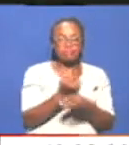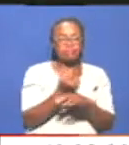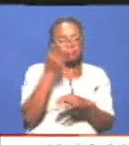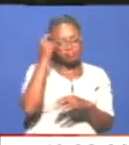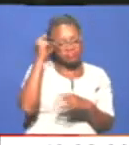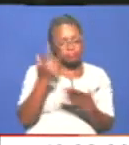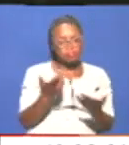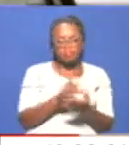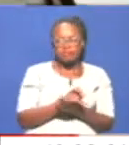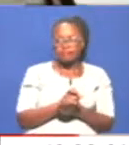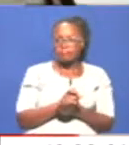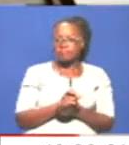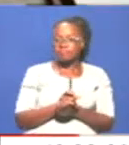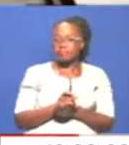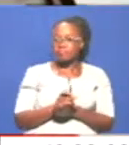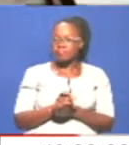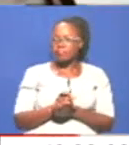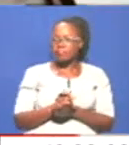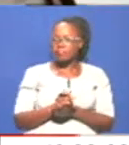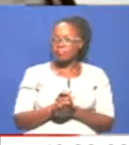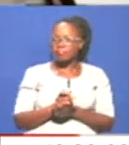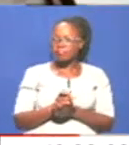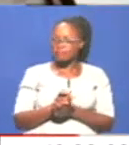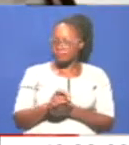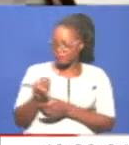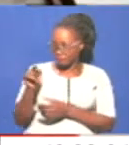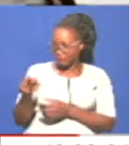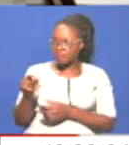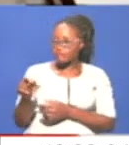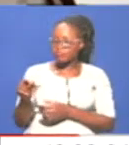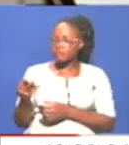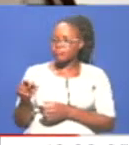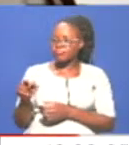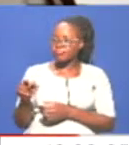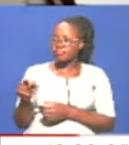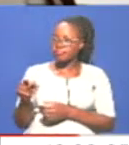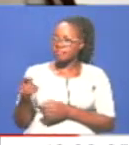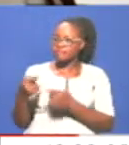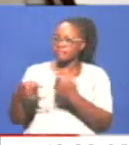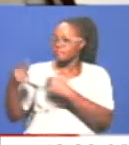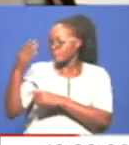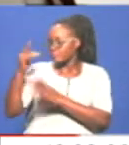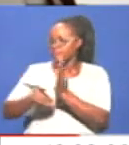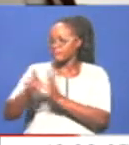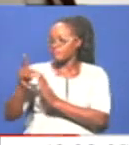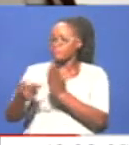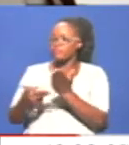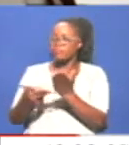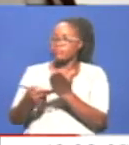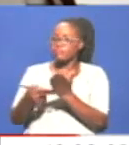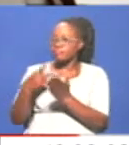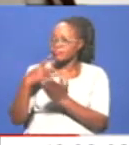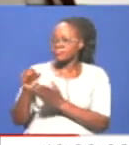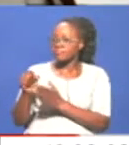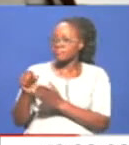No, actually, that aspect, I think, has really been overtaken because of the development of technology. So essentially, you've